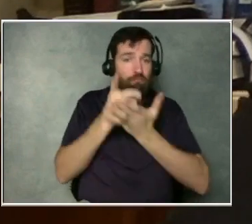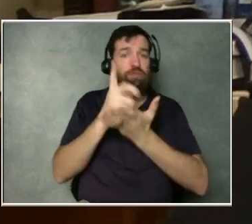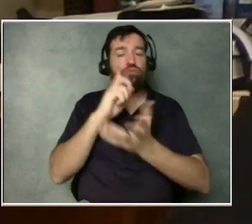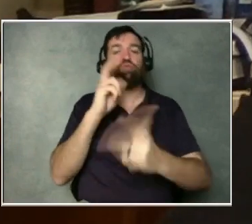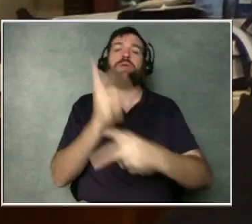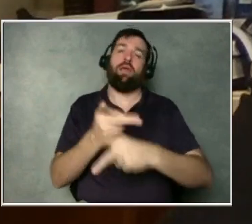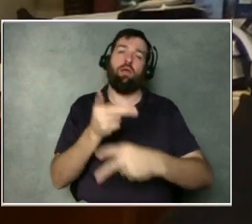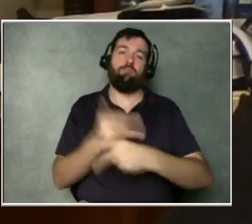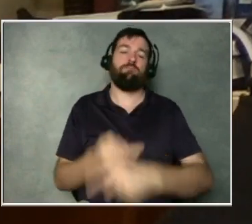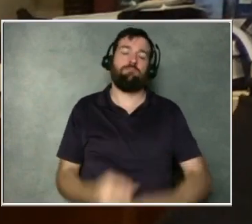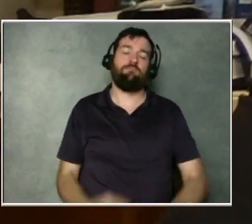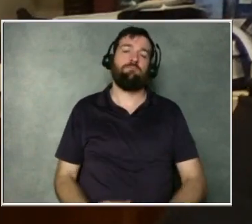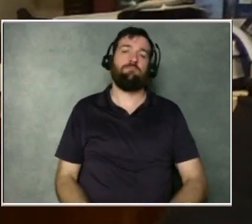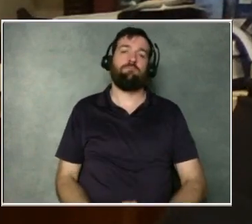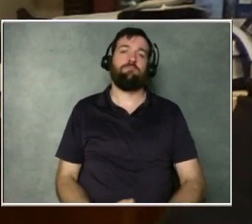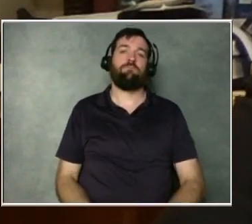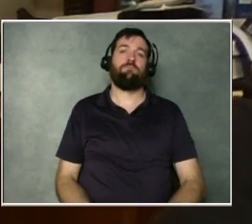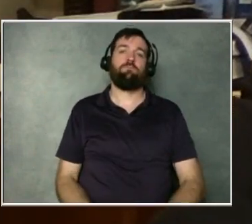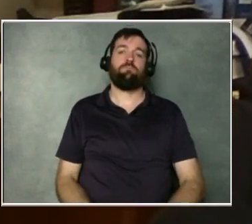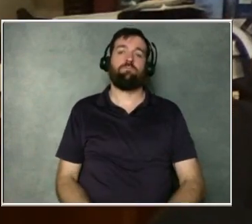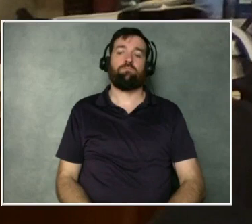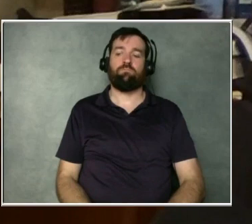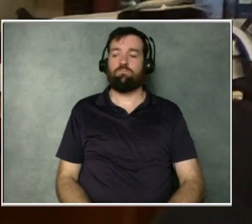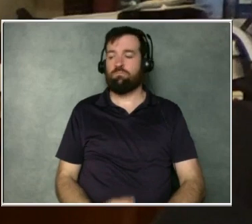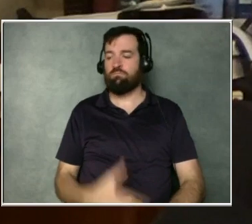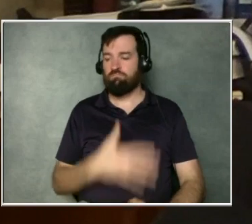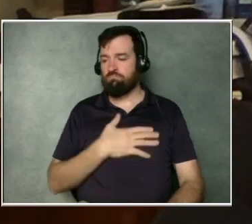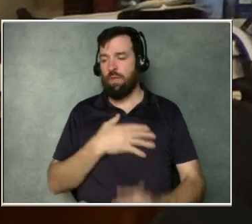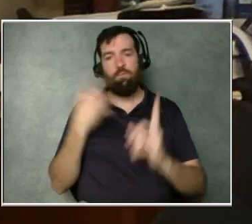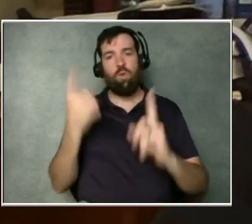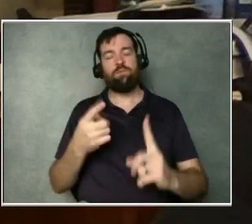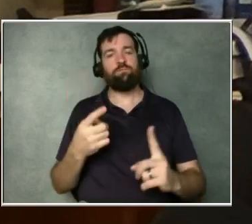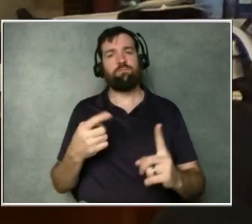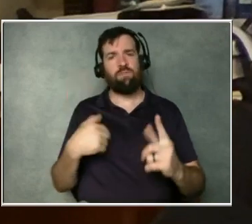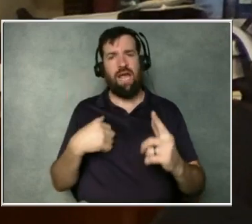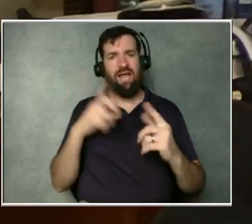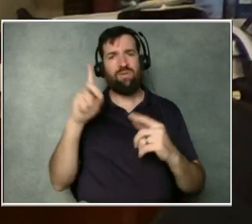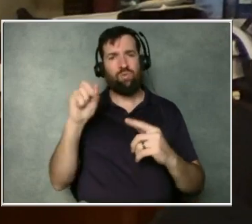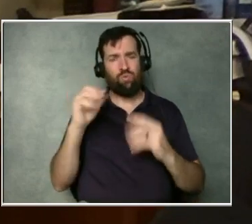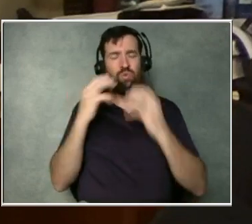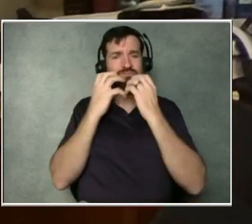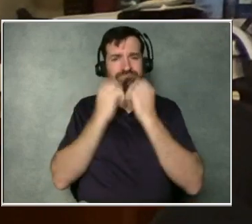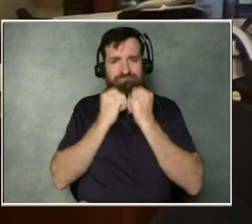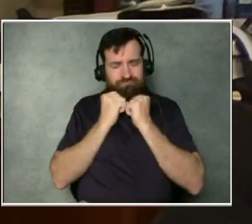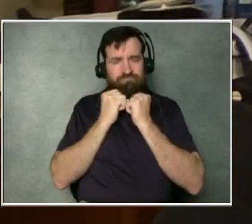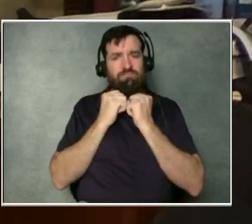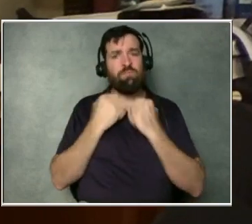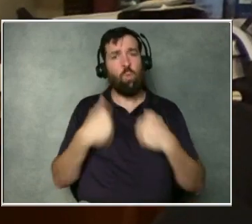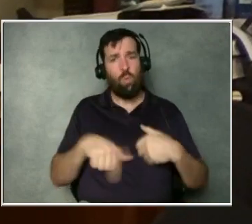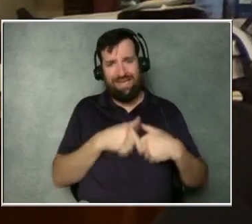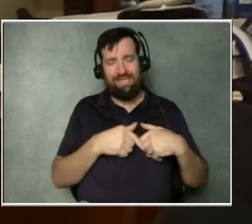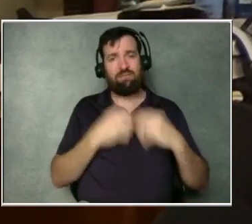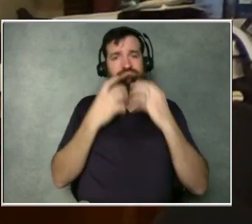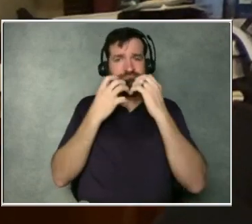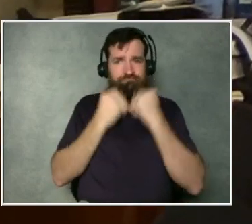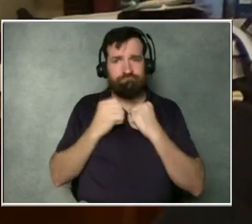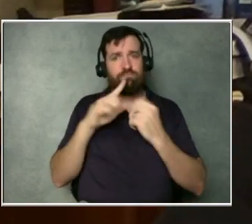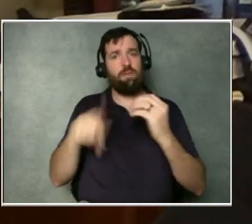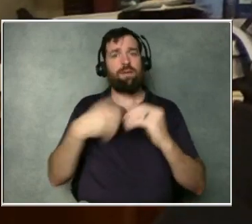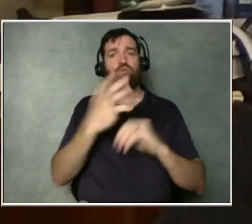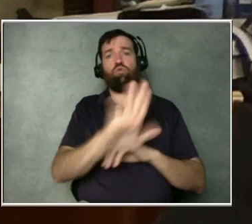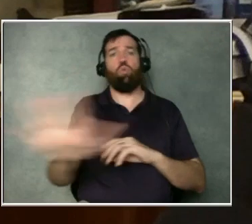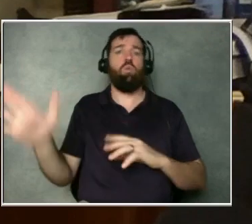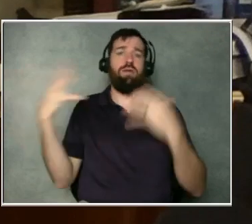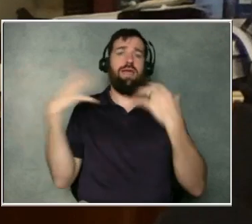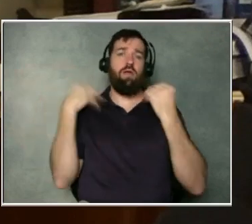for. And that makes my point, is that I do care. We do care about your health and about